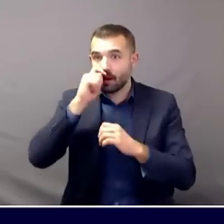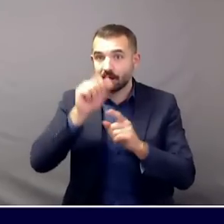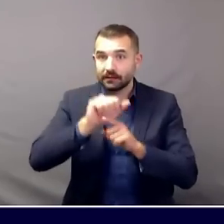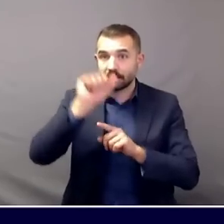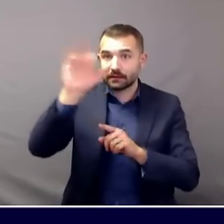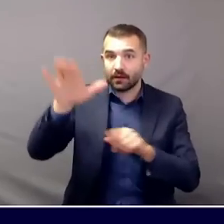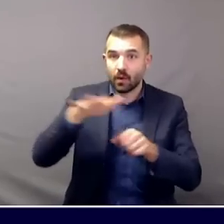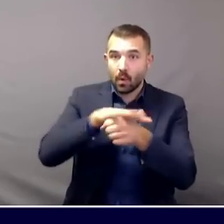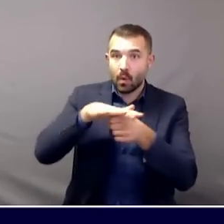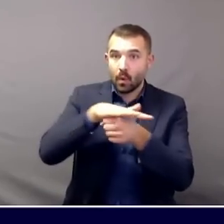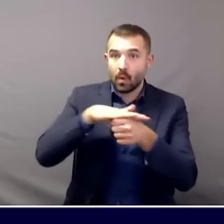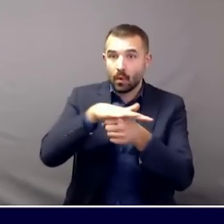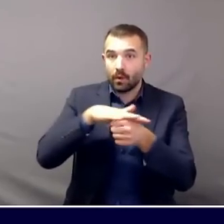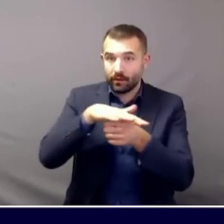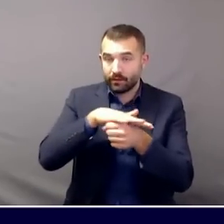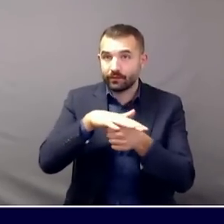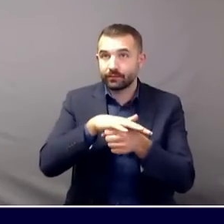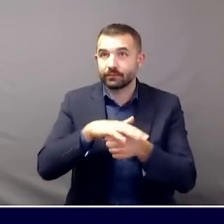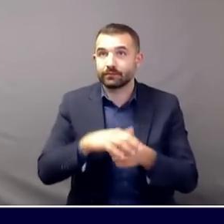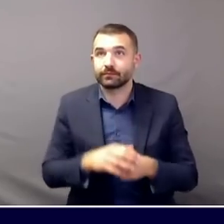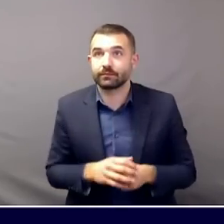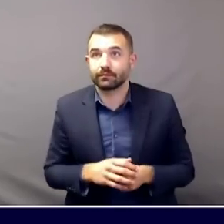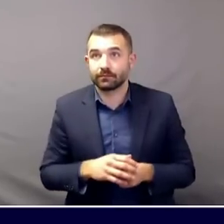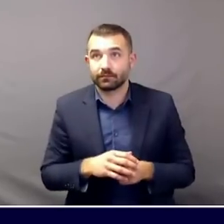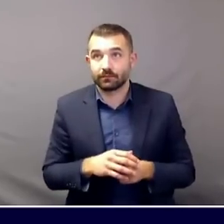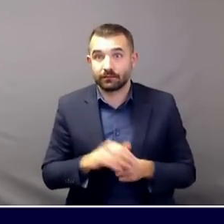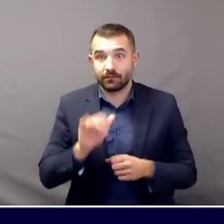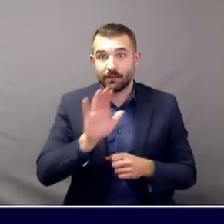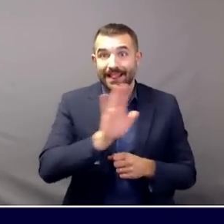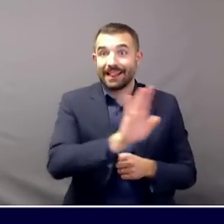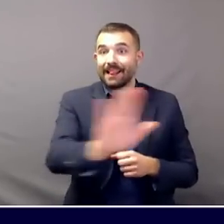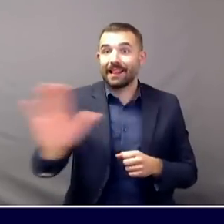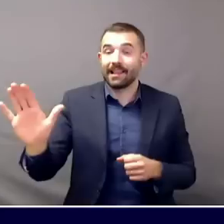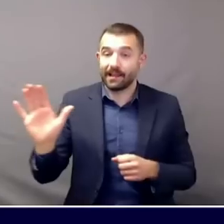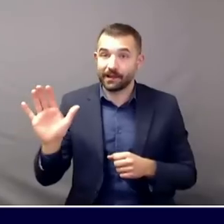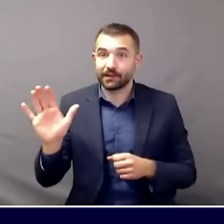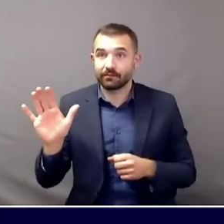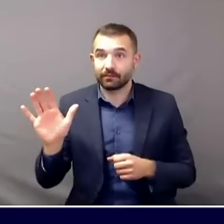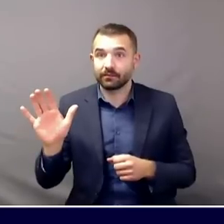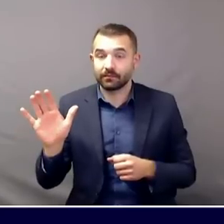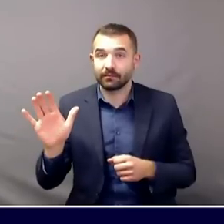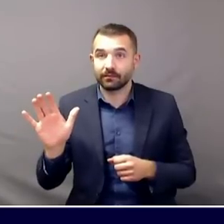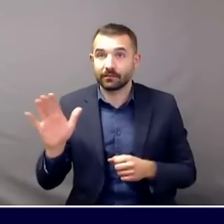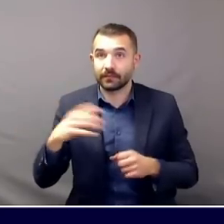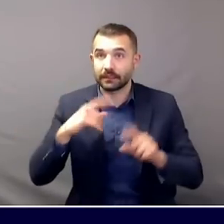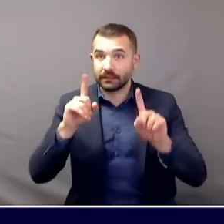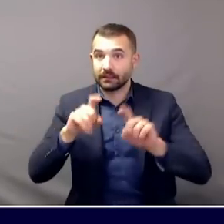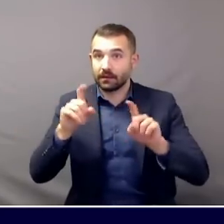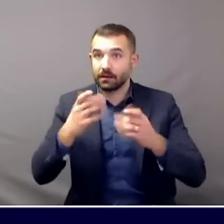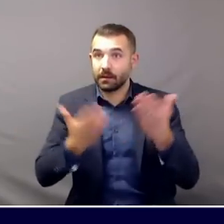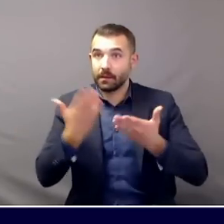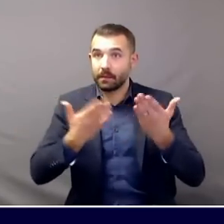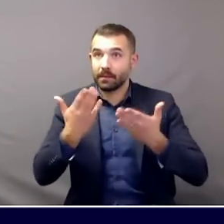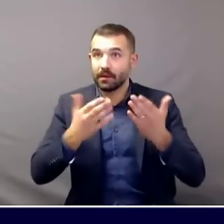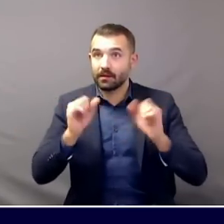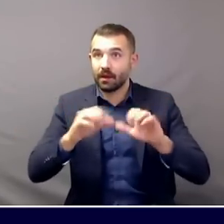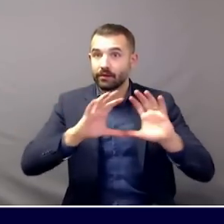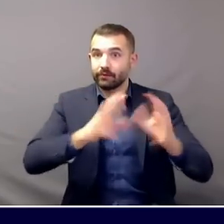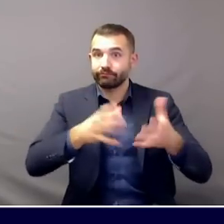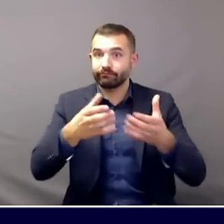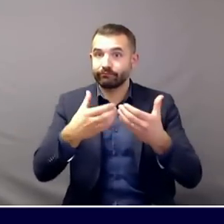to shift some of those tests to some other locations just to lessen the load at your